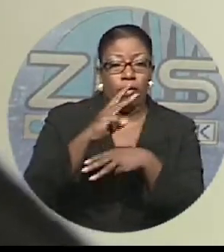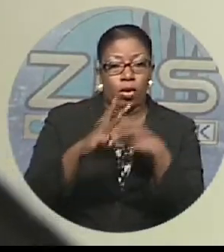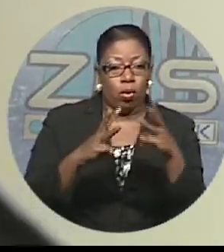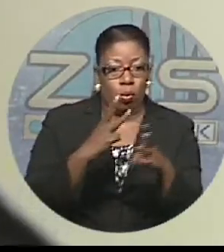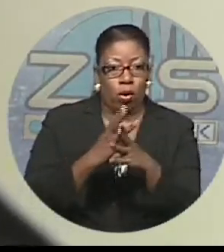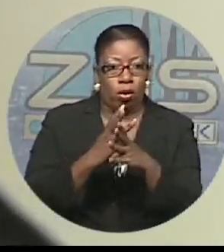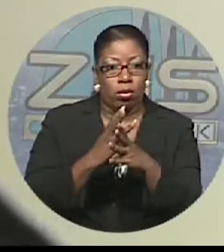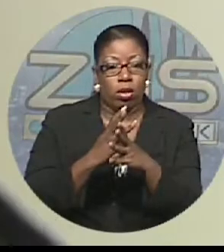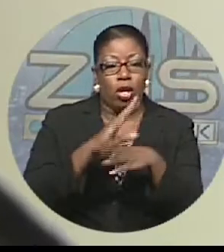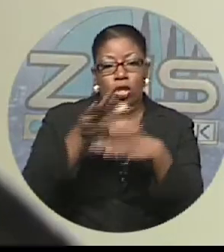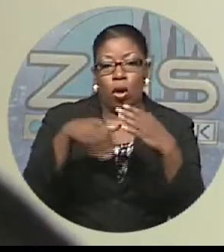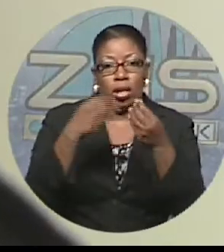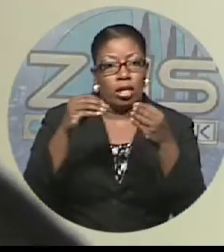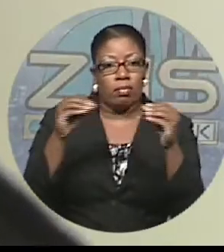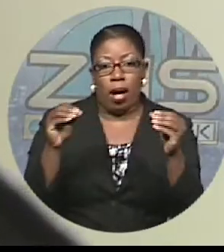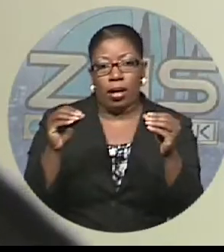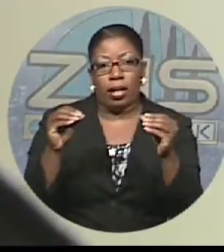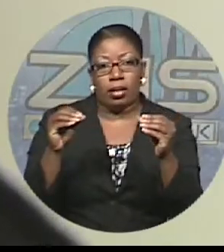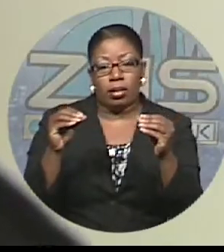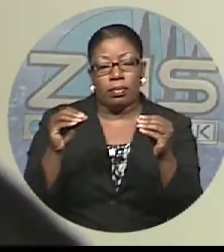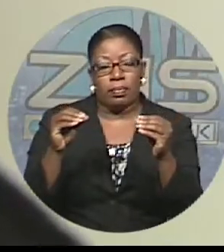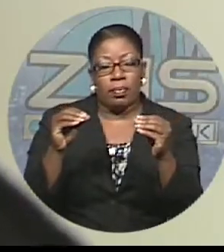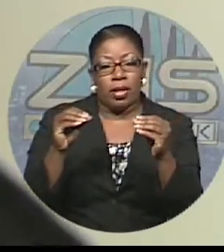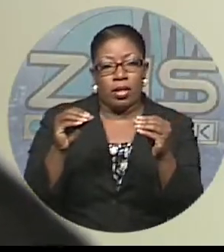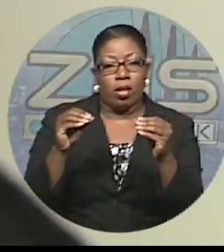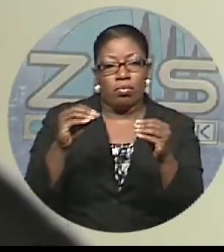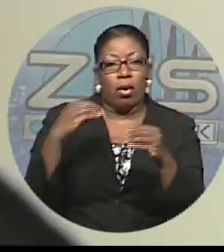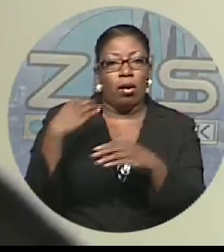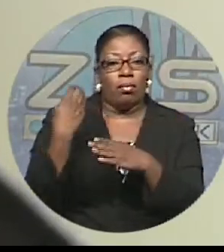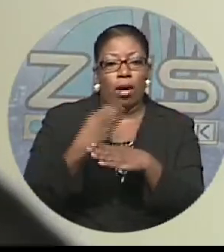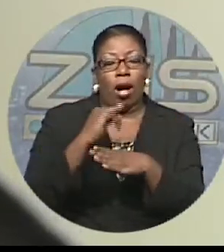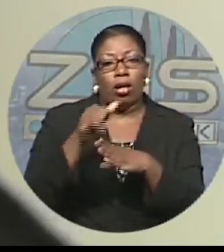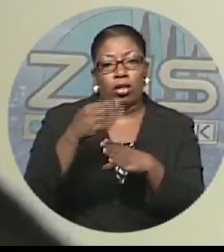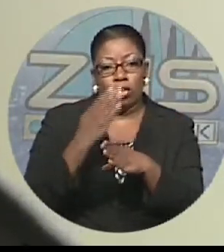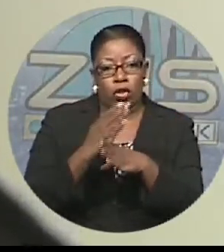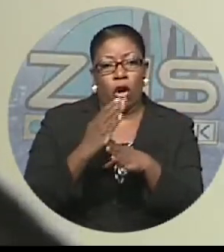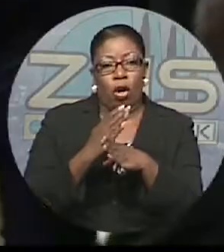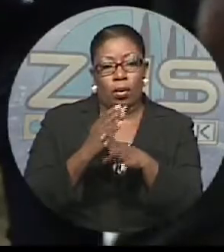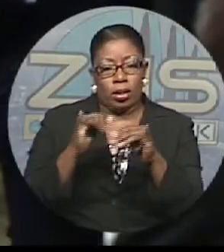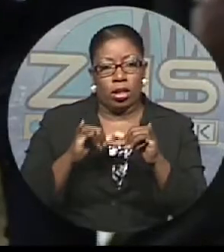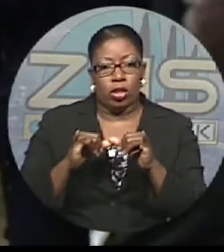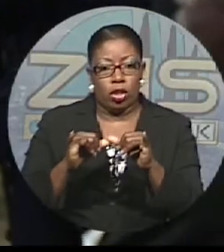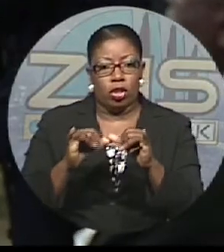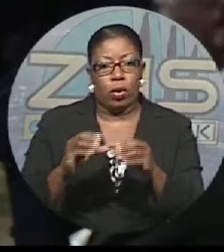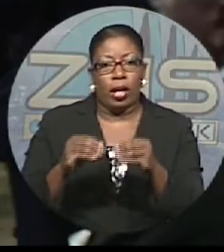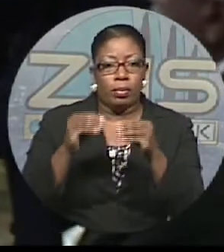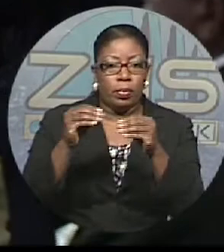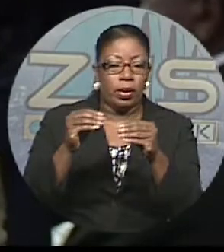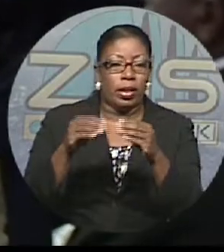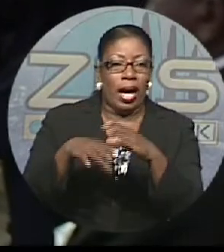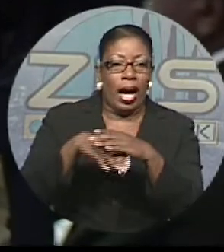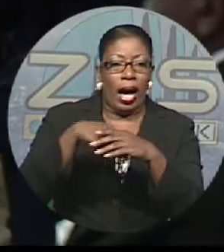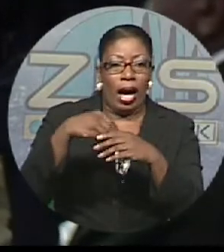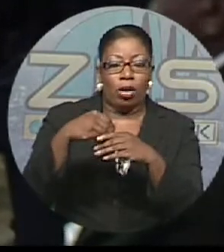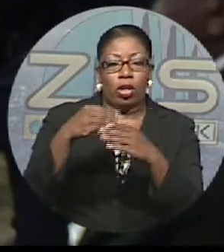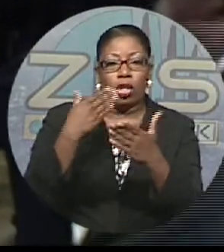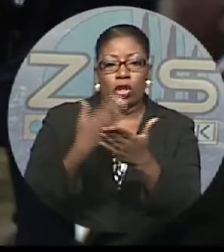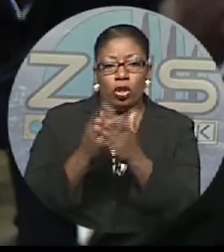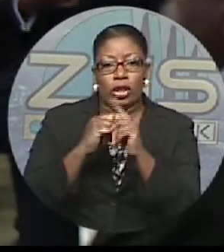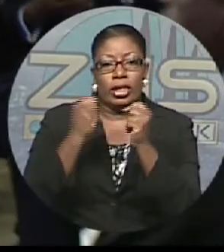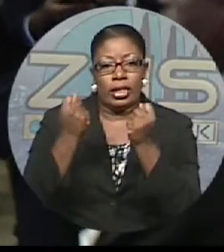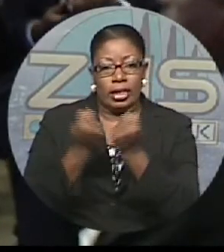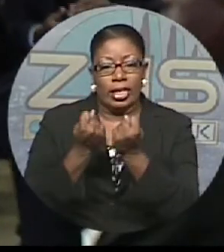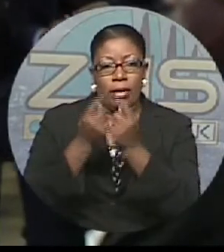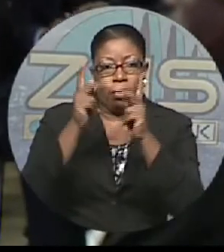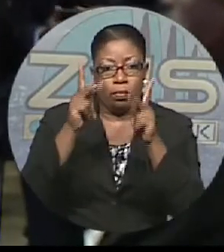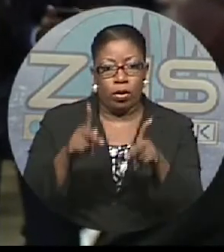niche markets are paying dividends. Our job is to be consistent, to be persistent, and to put out front an aggressive team of persons who